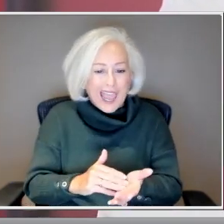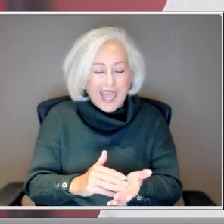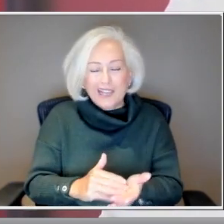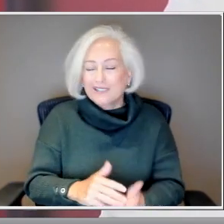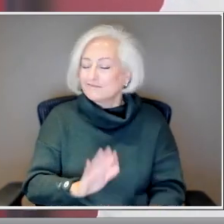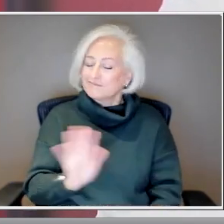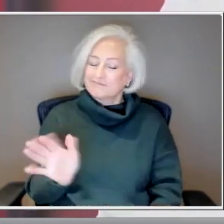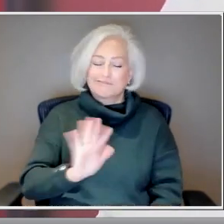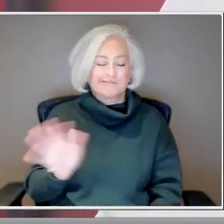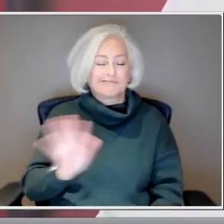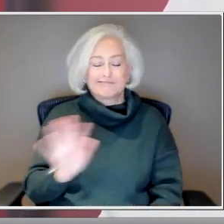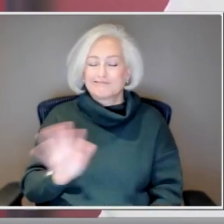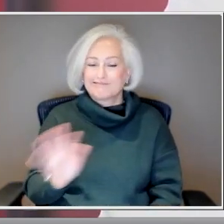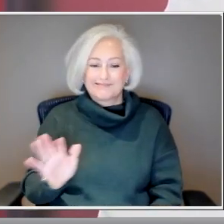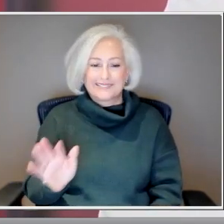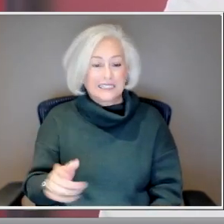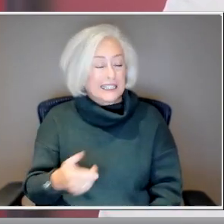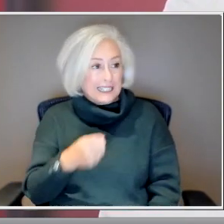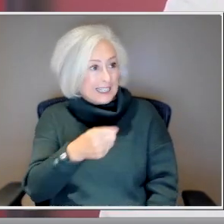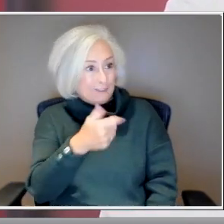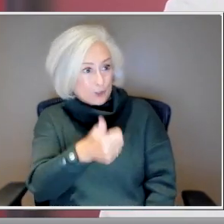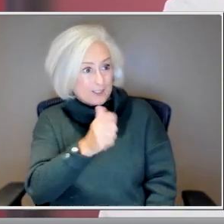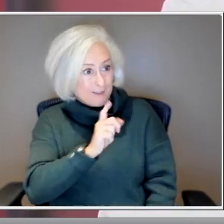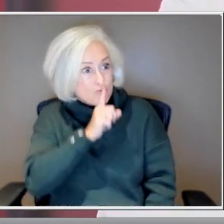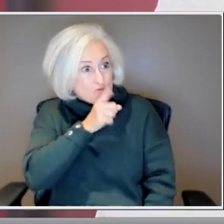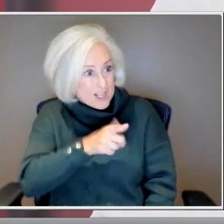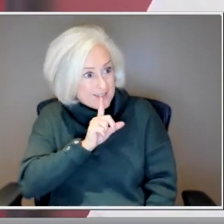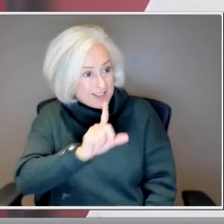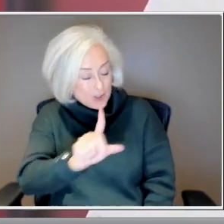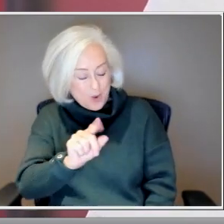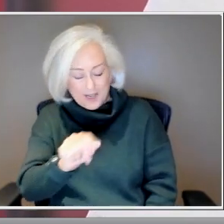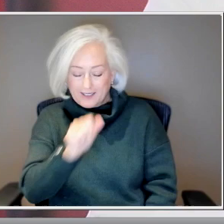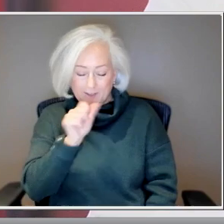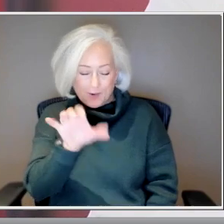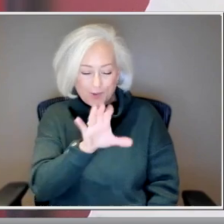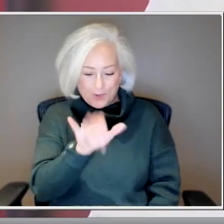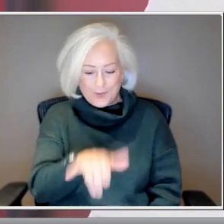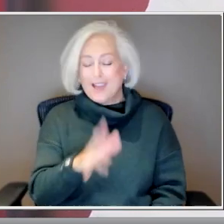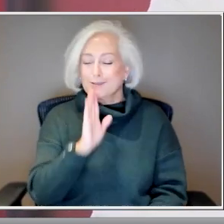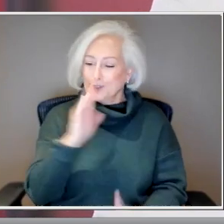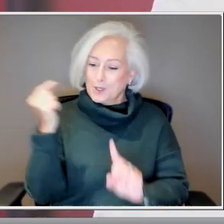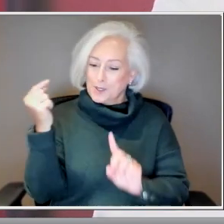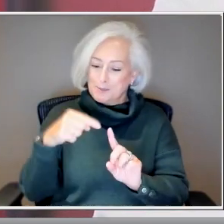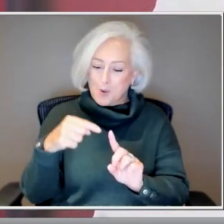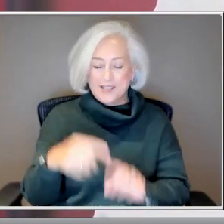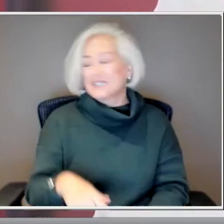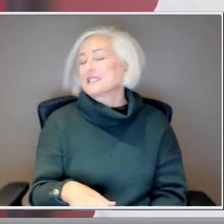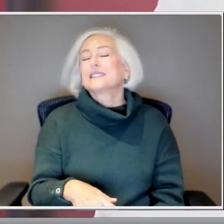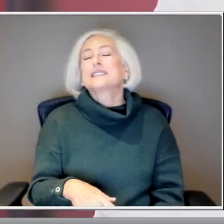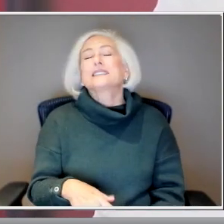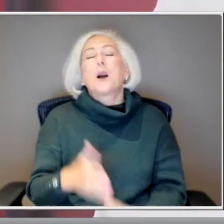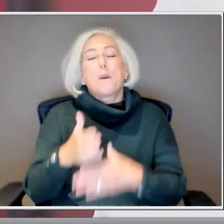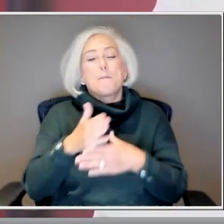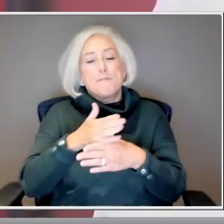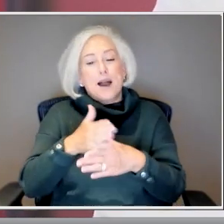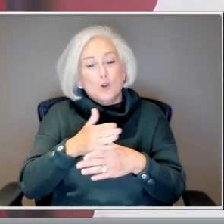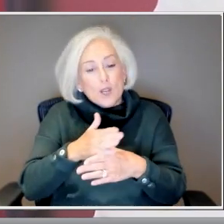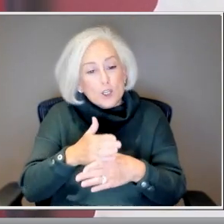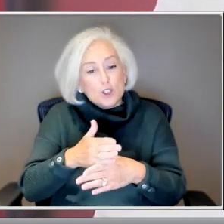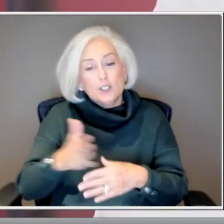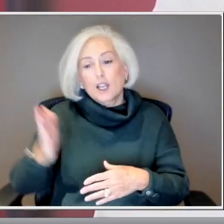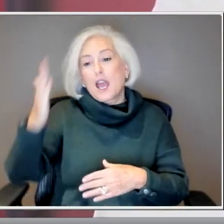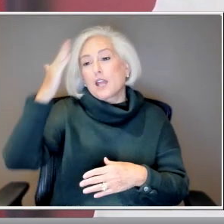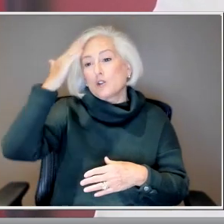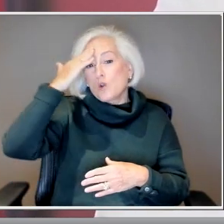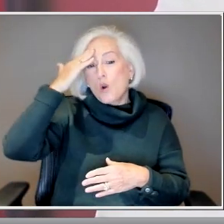that. Probably not the best idea. Right. And so, good point. But I think just moderation and just realize that even though